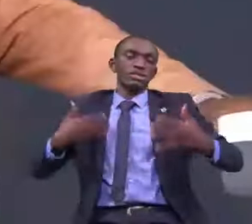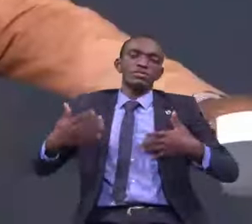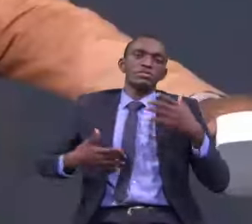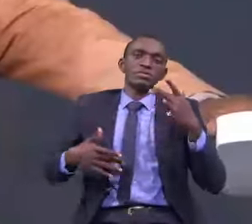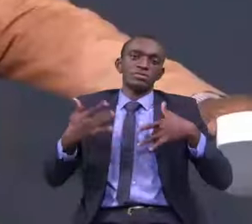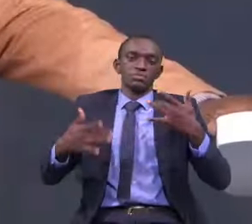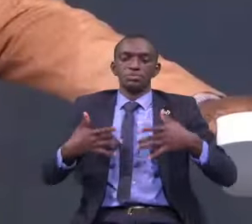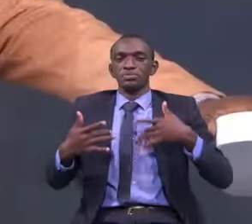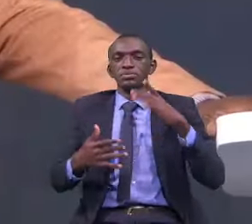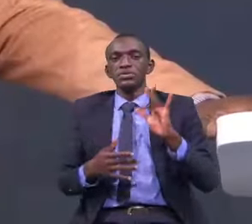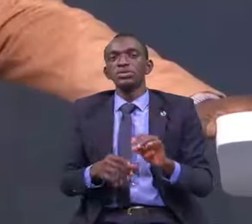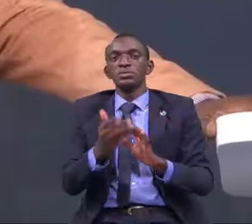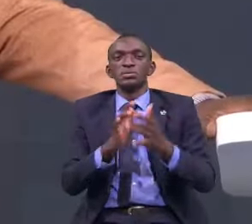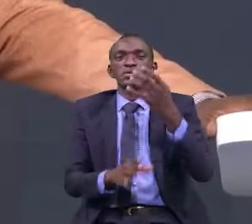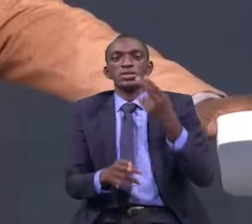You go.